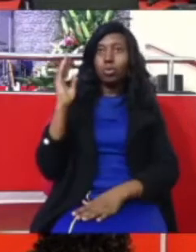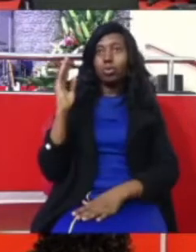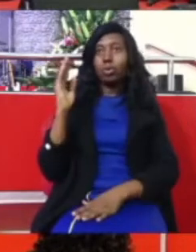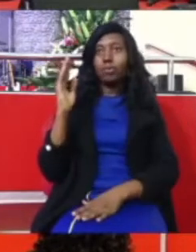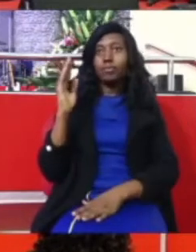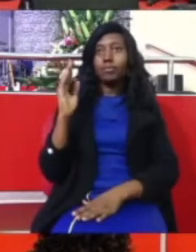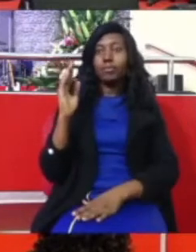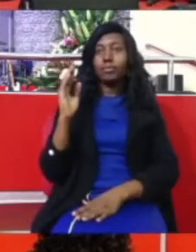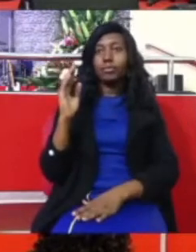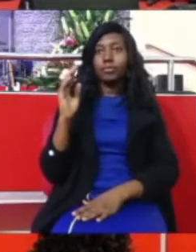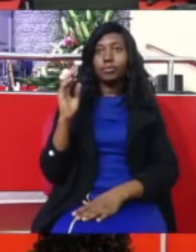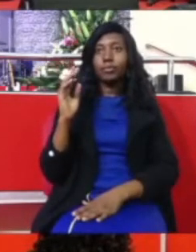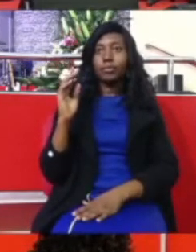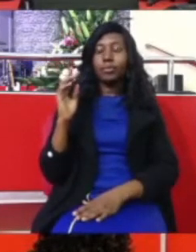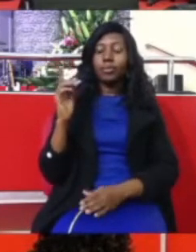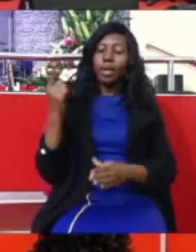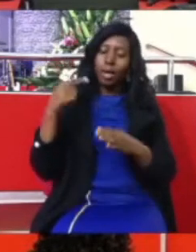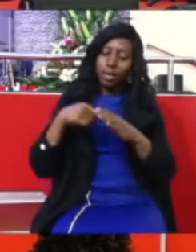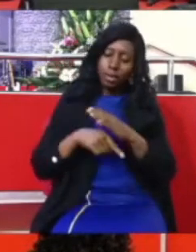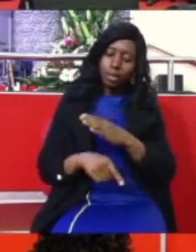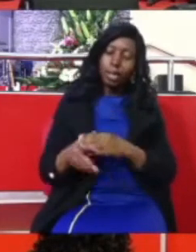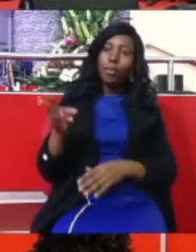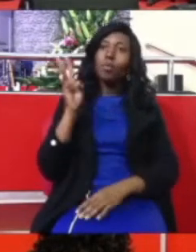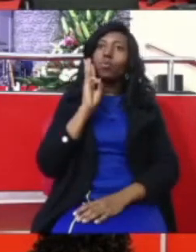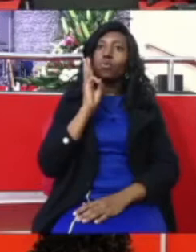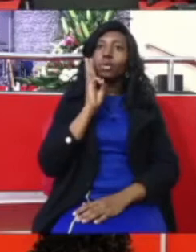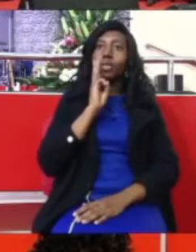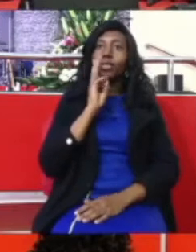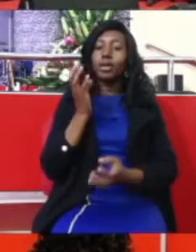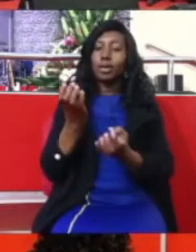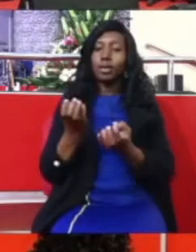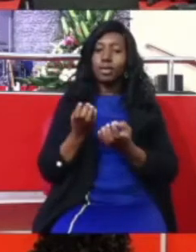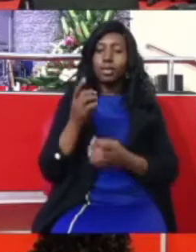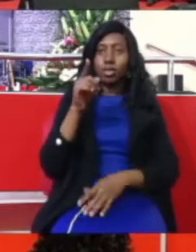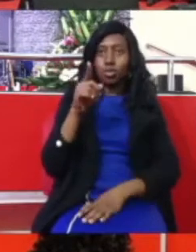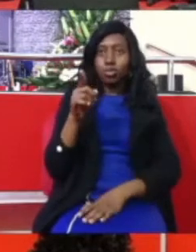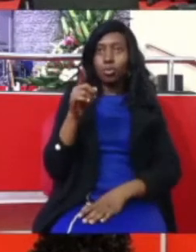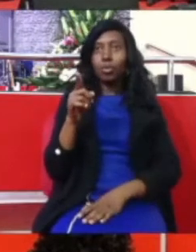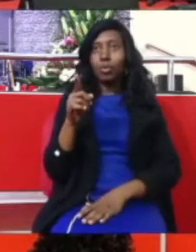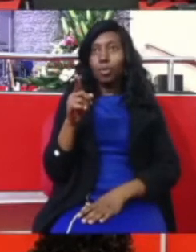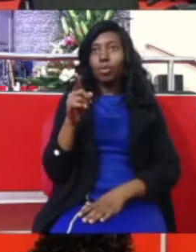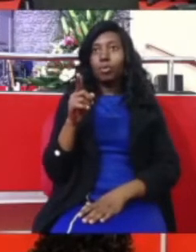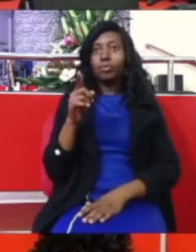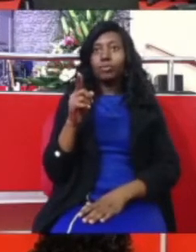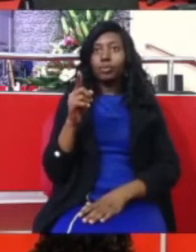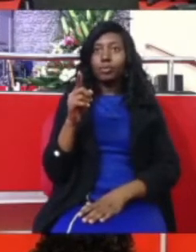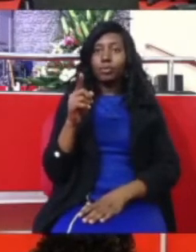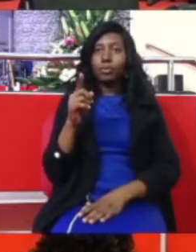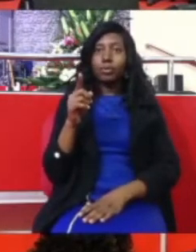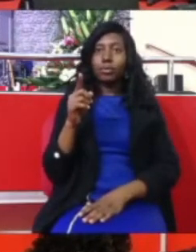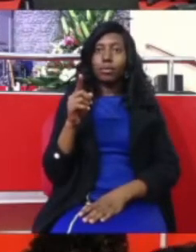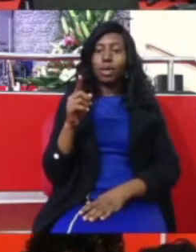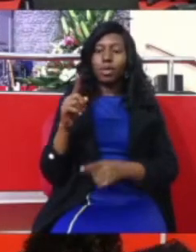Deep waters will demand that you do not only wait until DCIK has announced a prayer and fasting for 40 days.